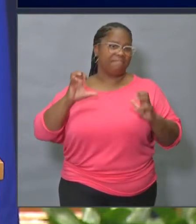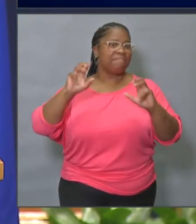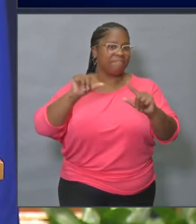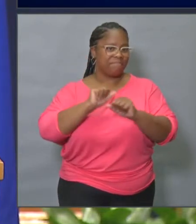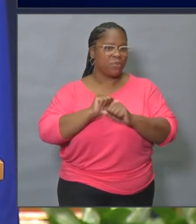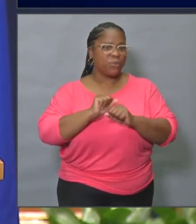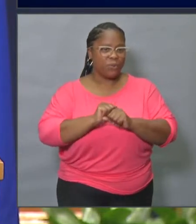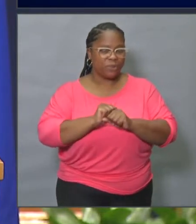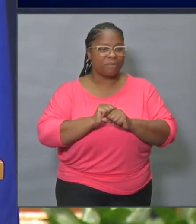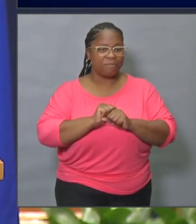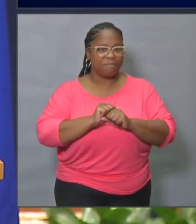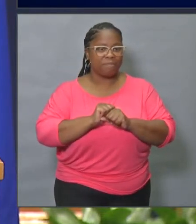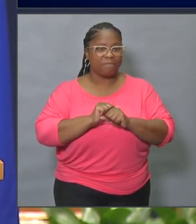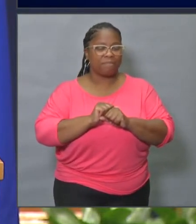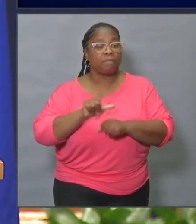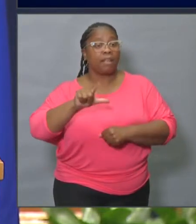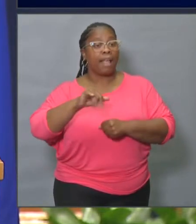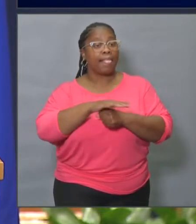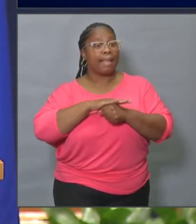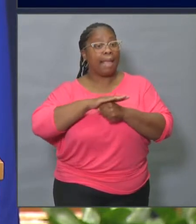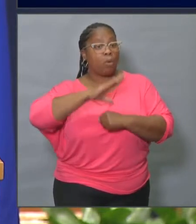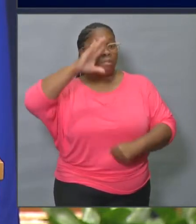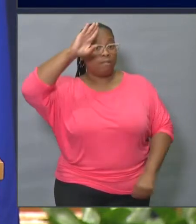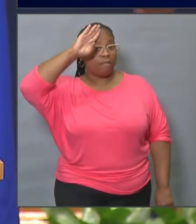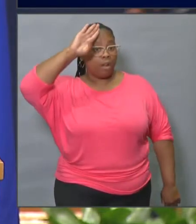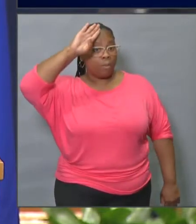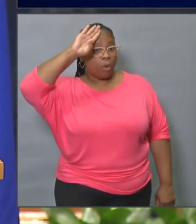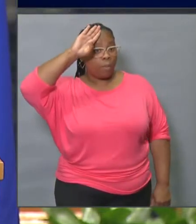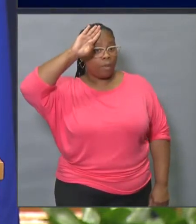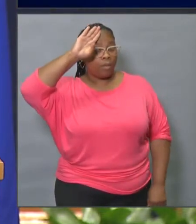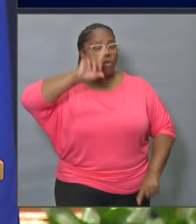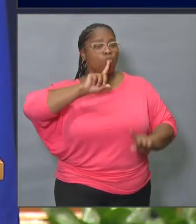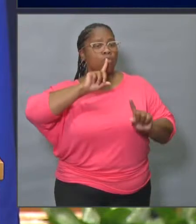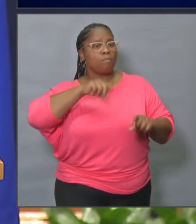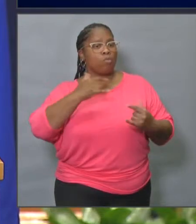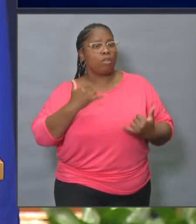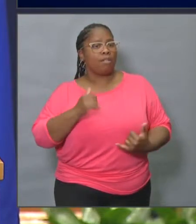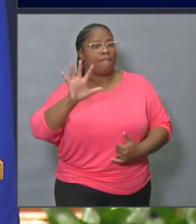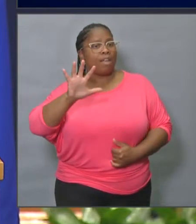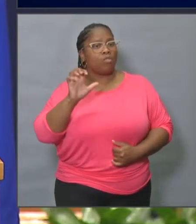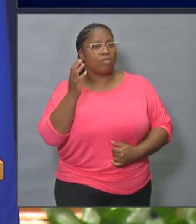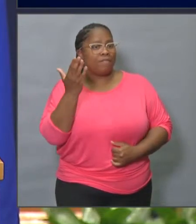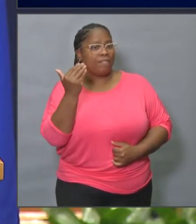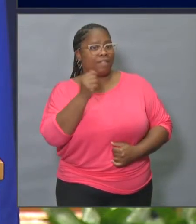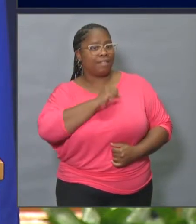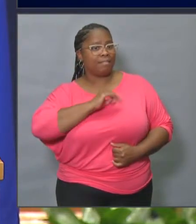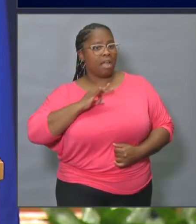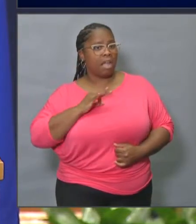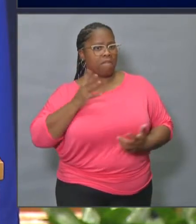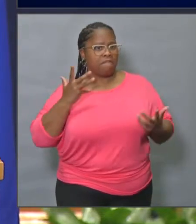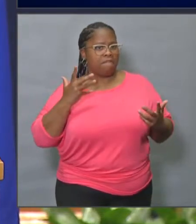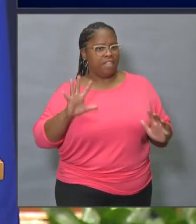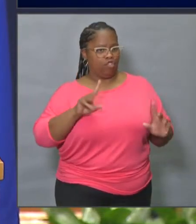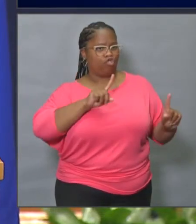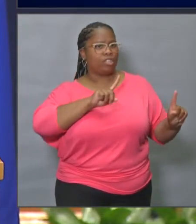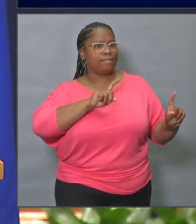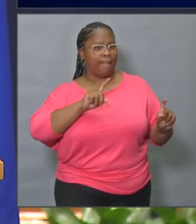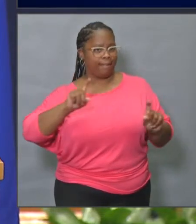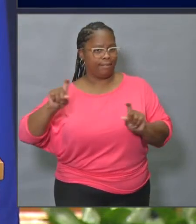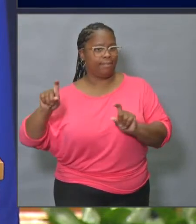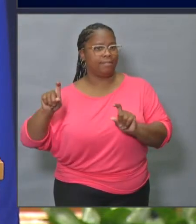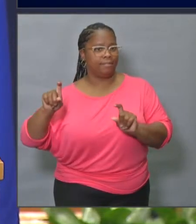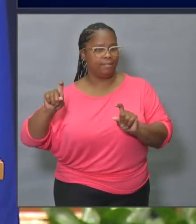to work. The LA County Fire Department is reporting that 515 staff members were tested for